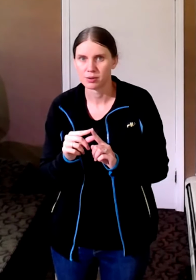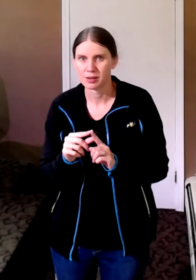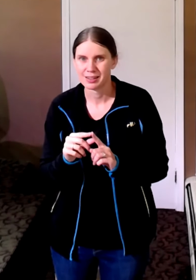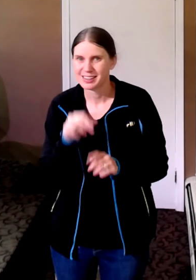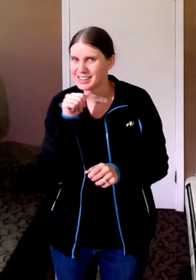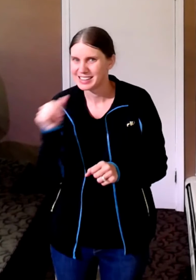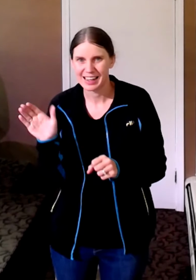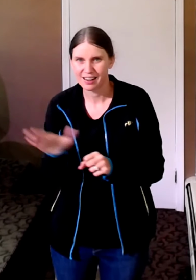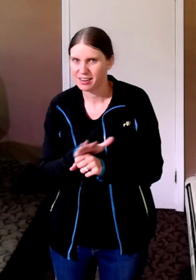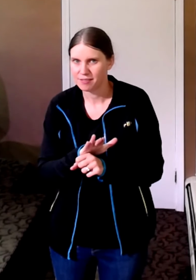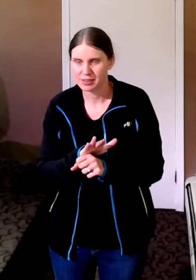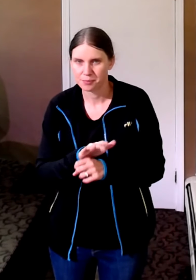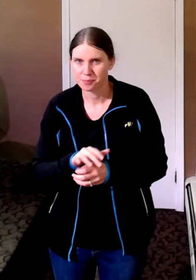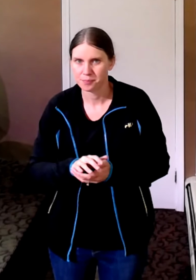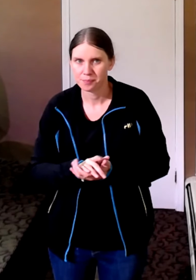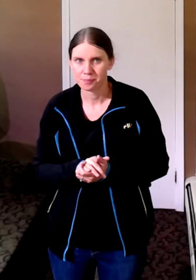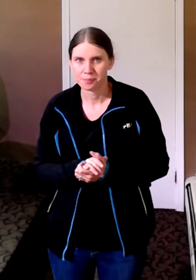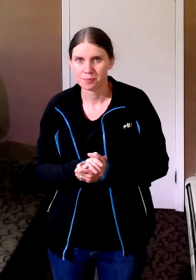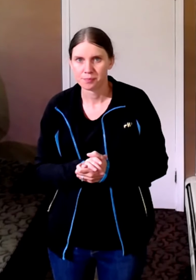enough.